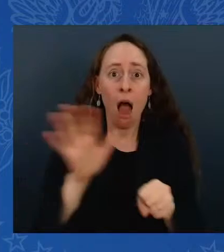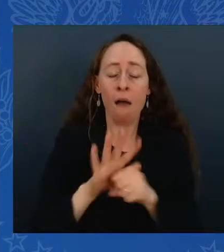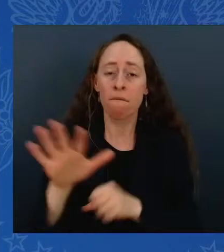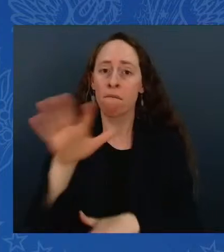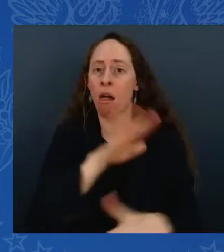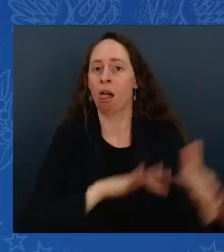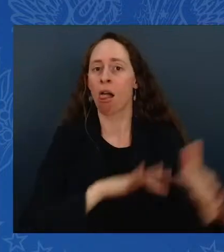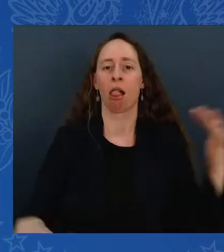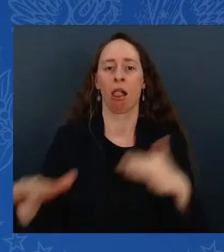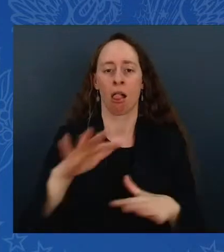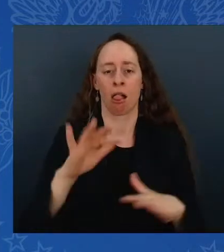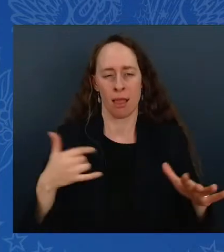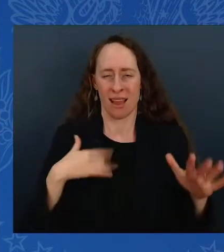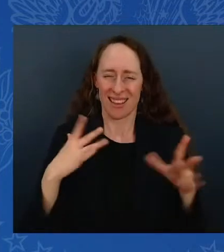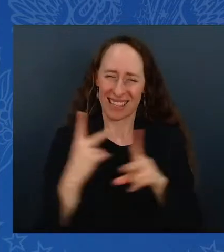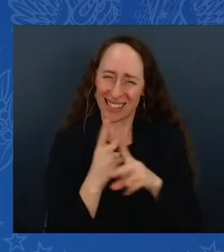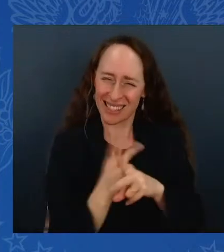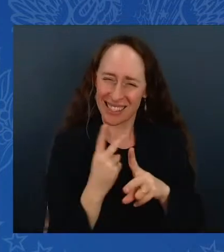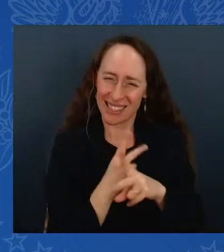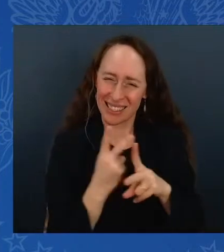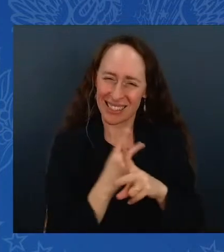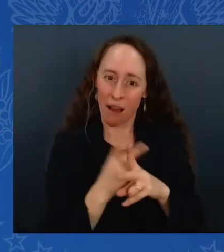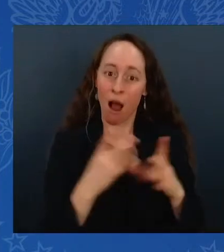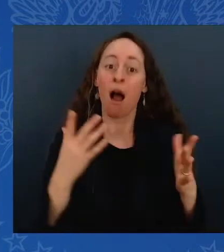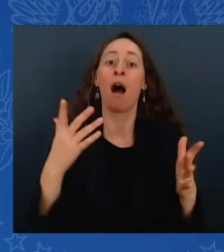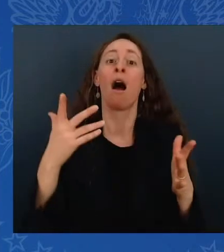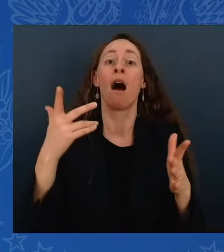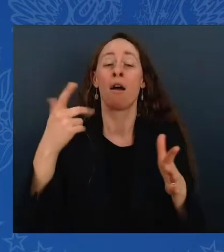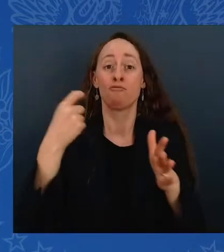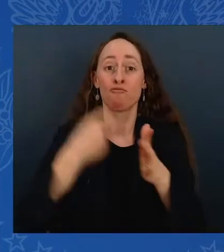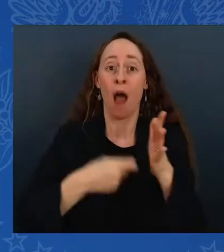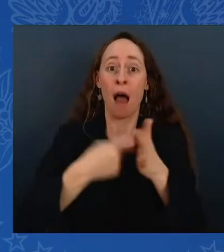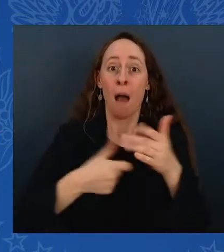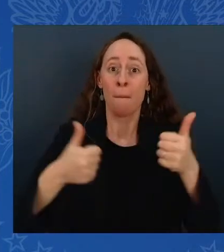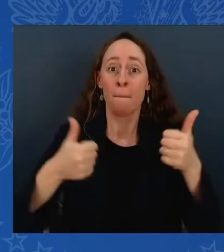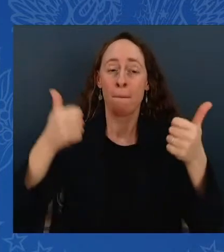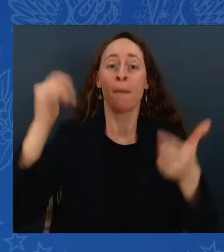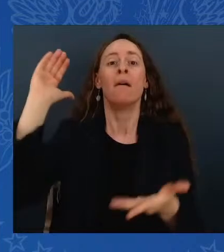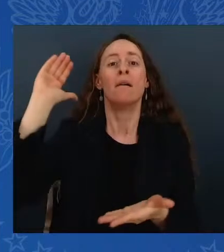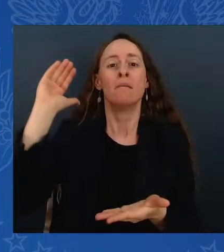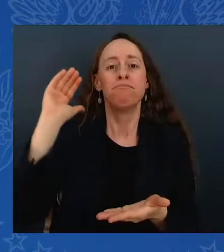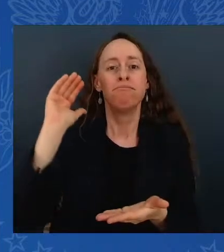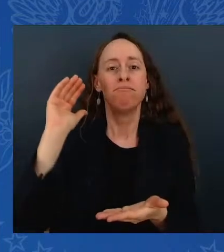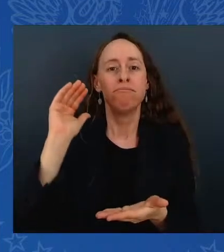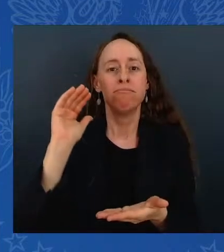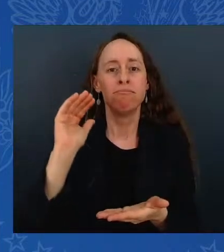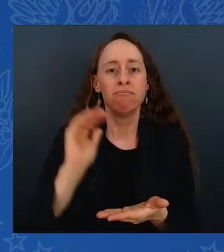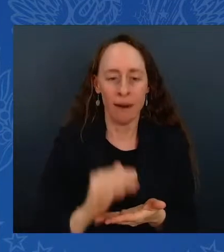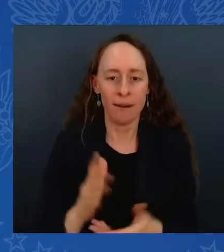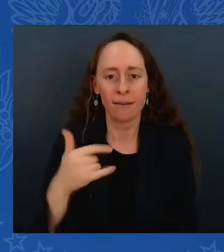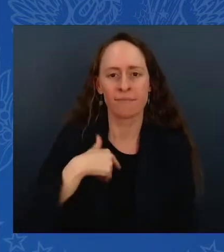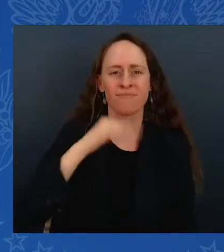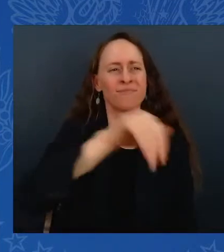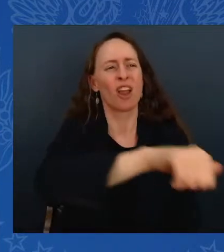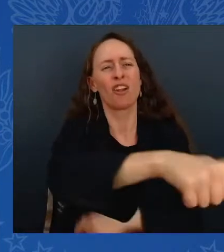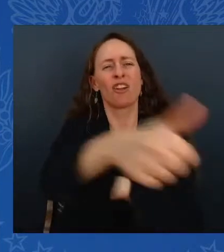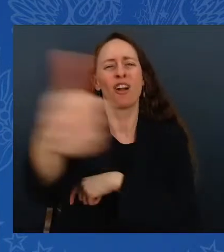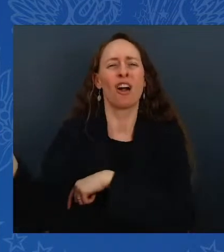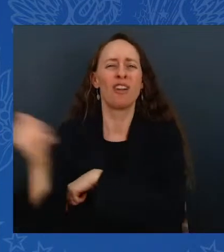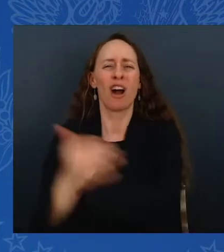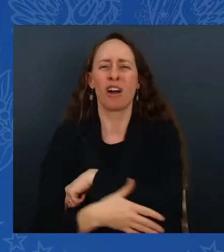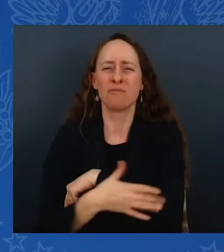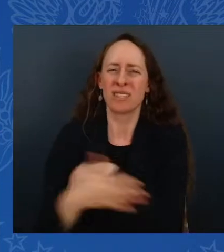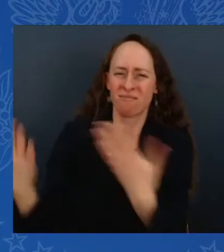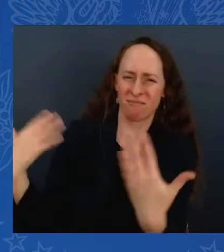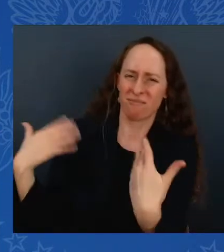but ease. I also rallied our allies to stand against Putin's aggression. In the beginning, there wasn't